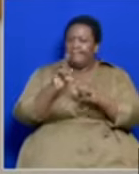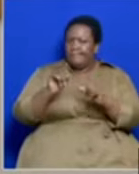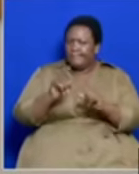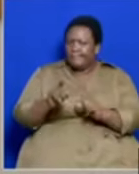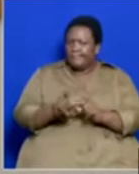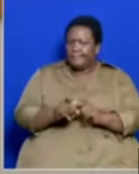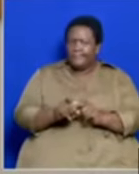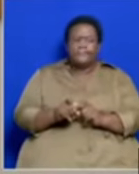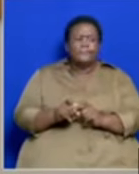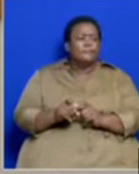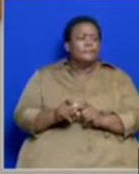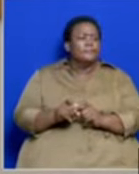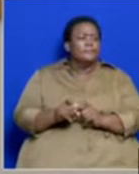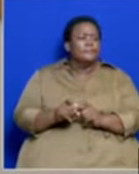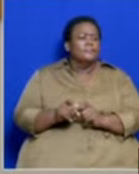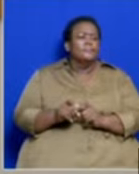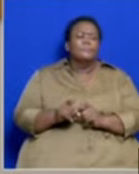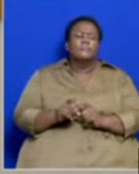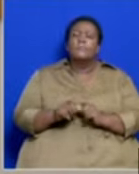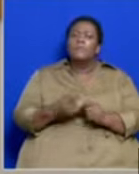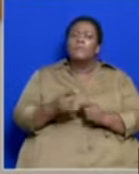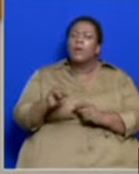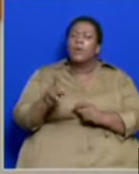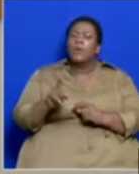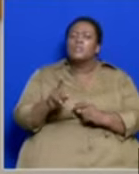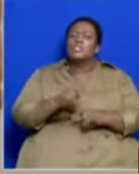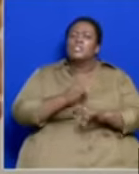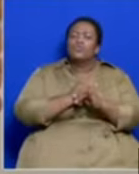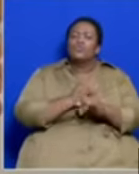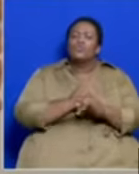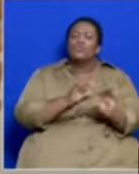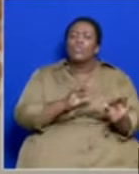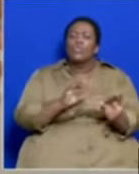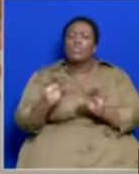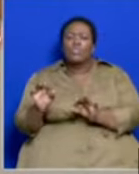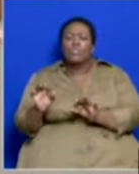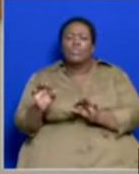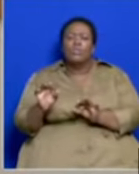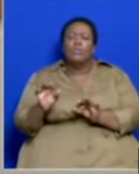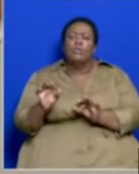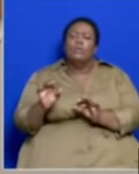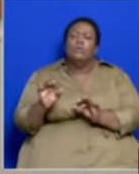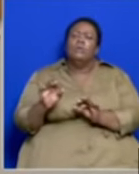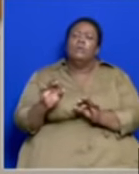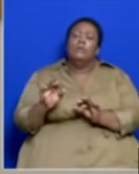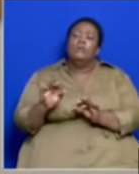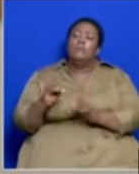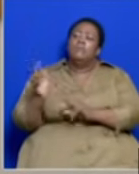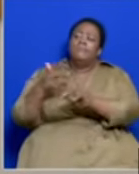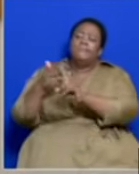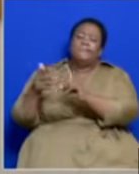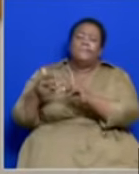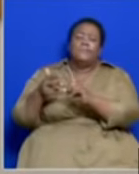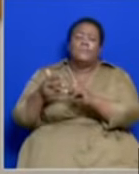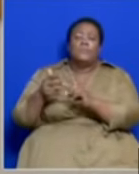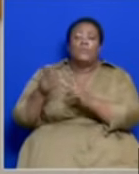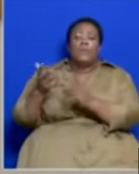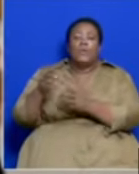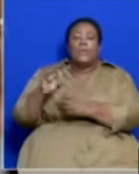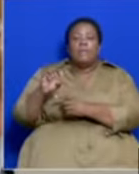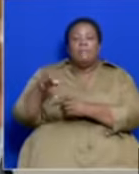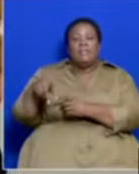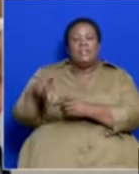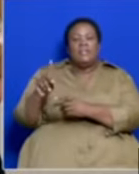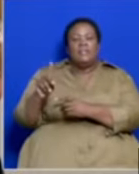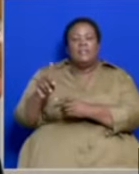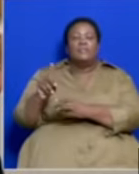regarding delays in institution of disciplinary processes within EMPD, we need to run forward